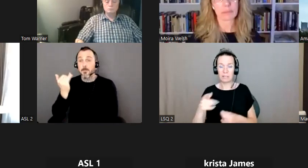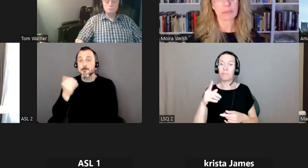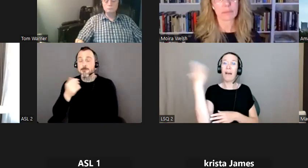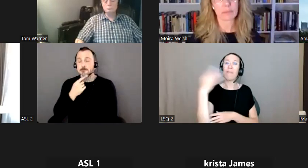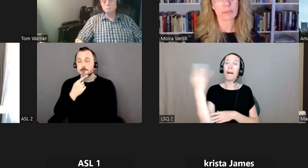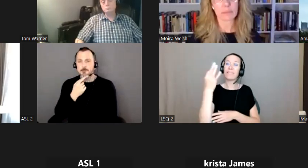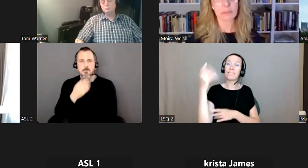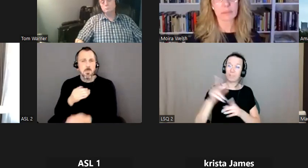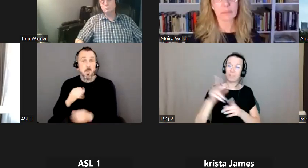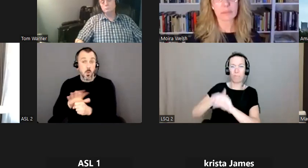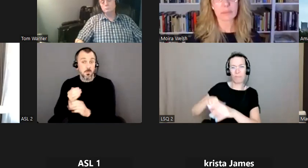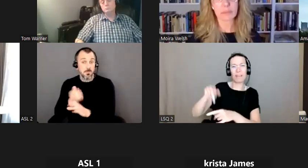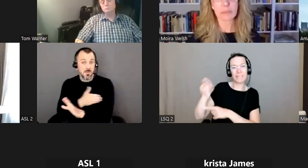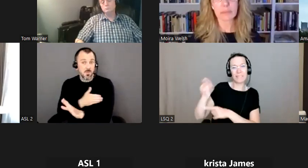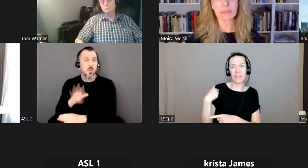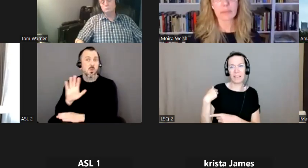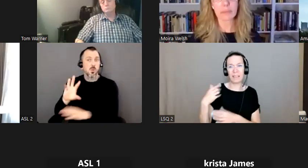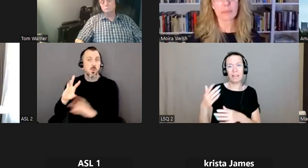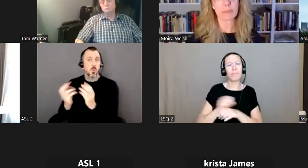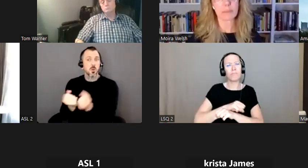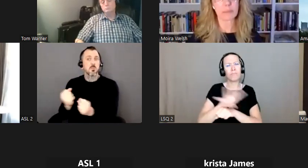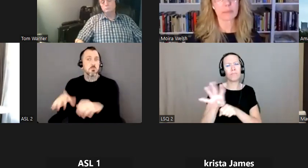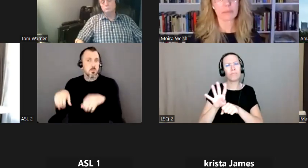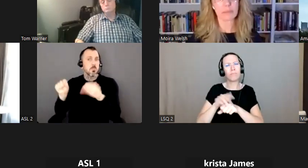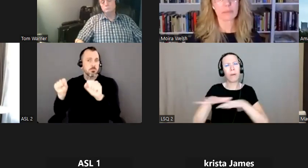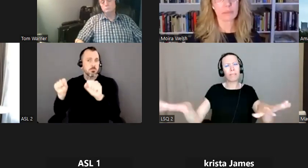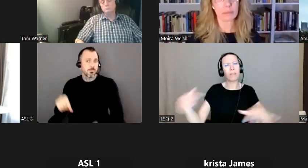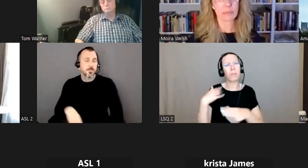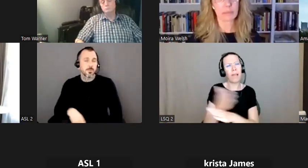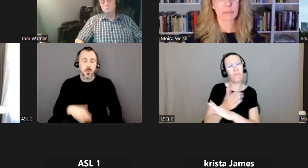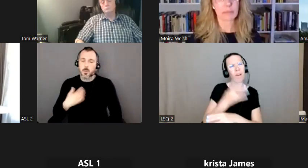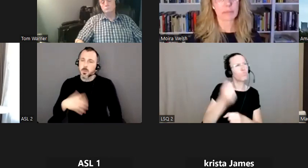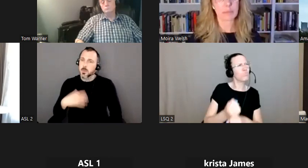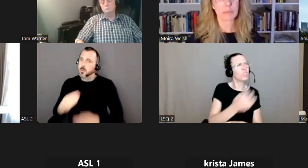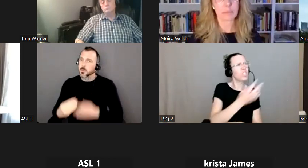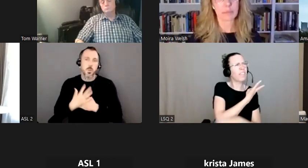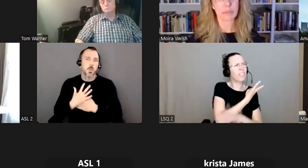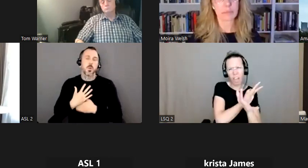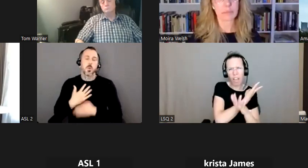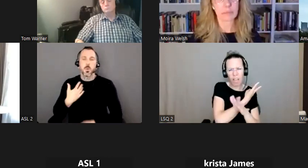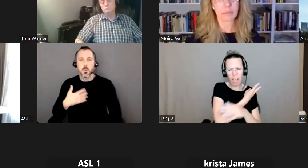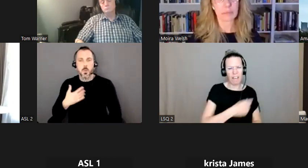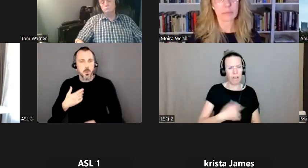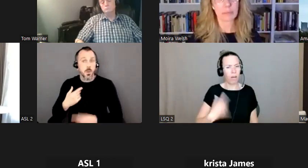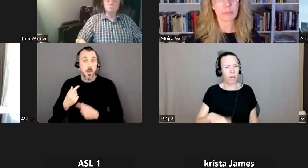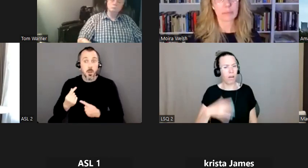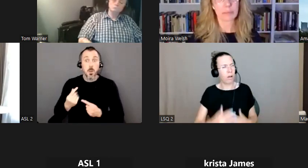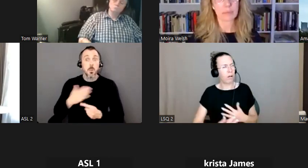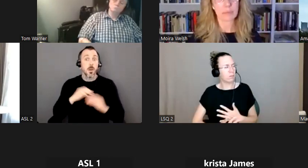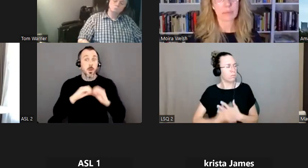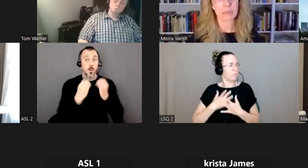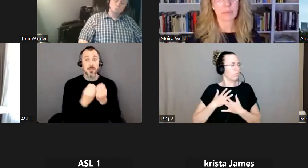just before the pandemic, so maybe about 4 years ago. And I was so inspired. I went back to my organization, St. Elizabeth